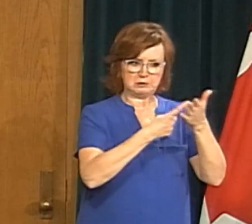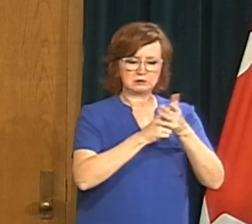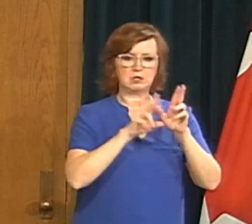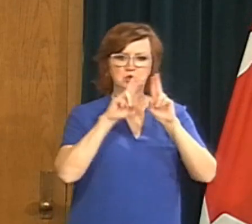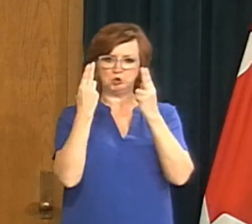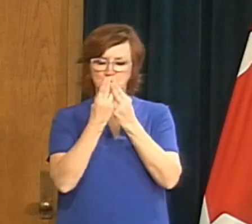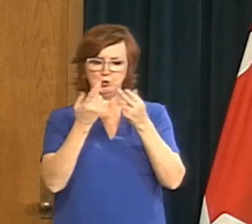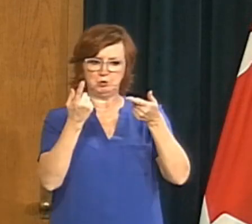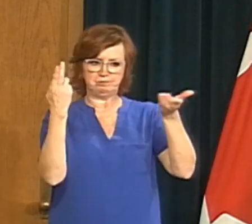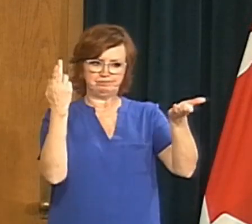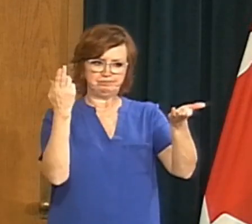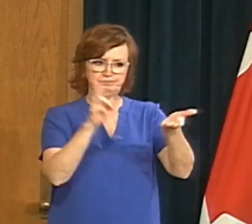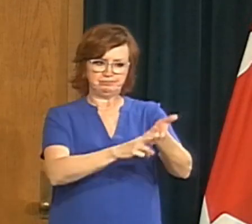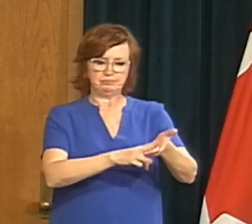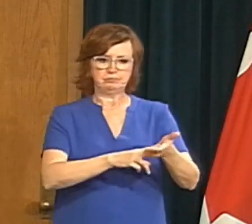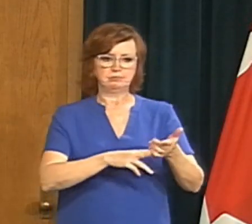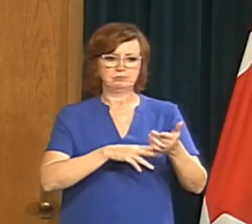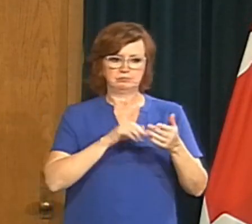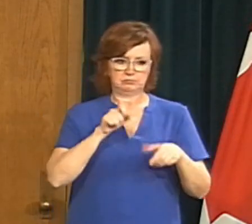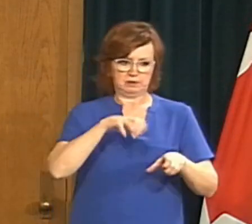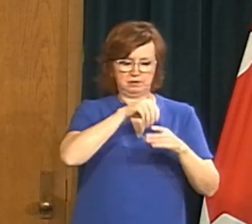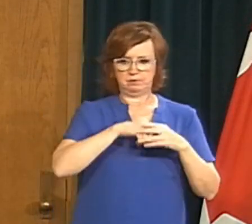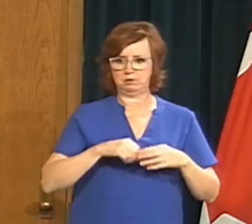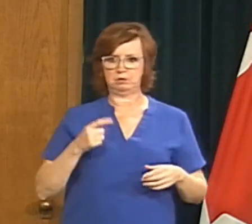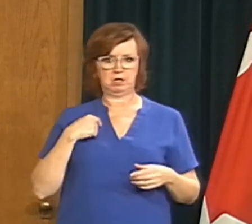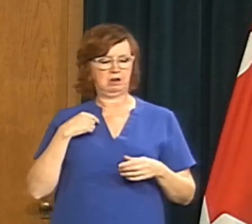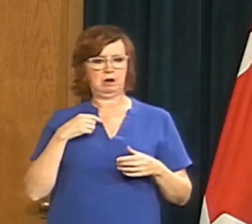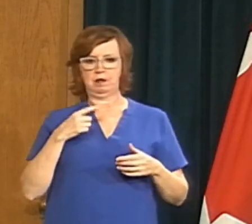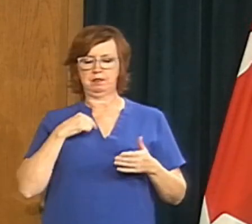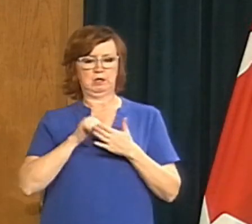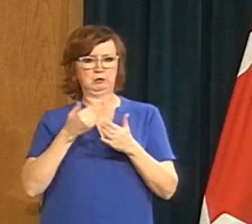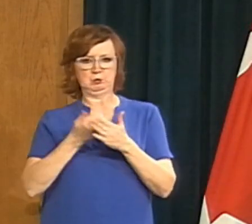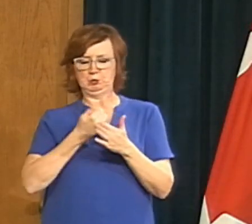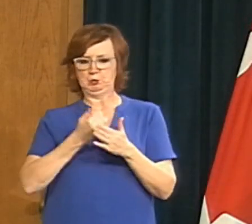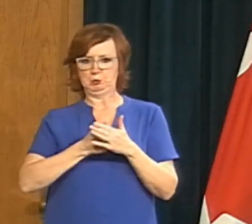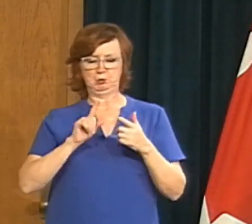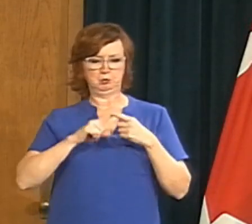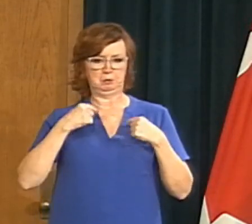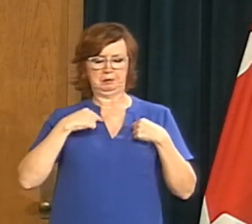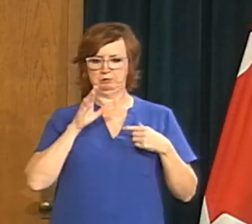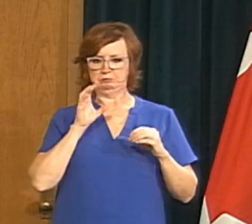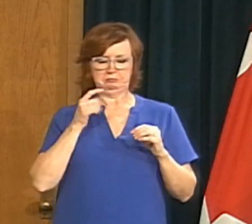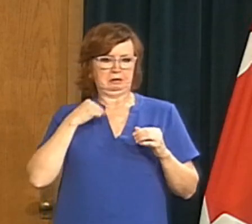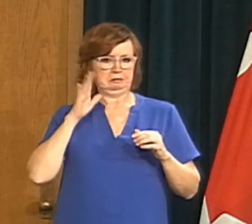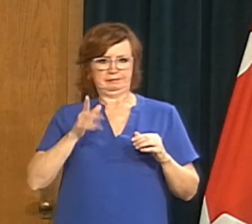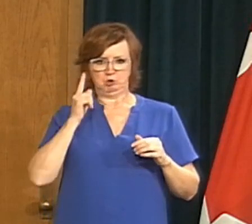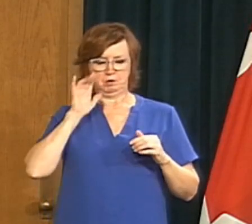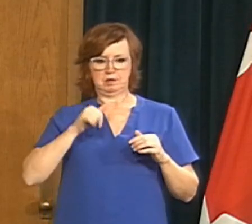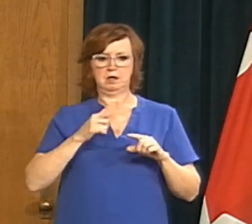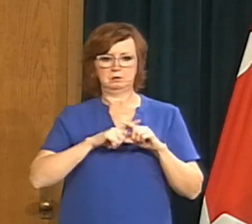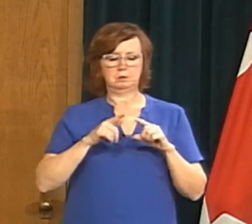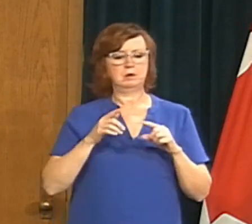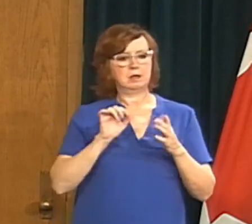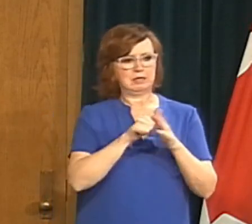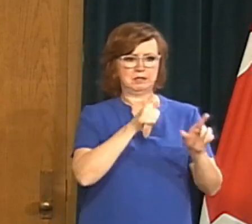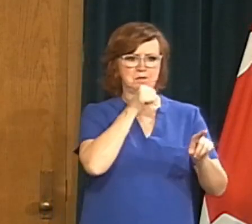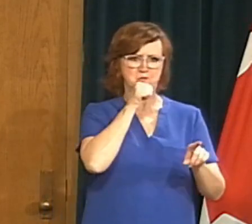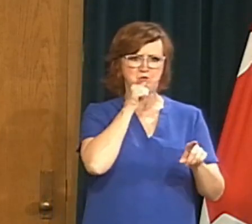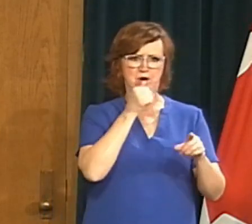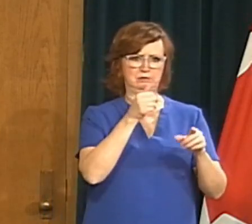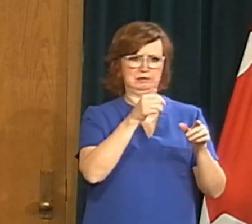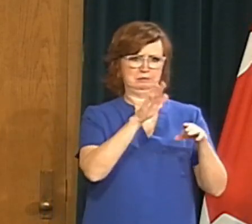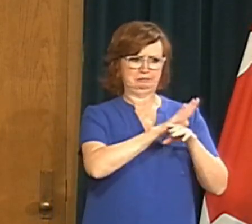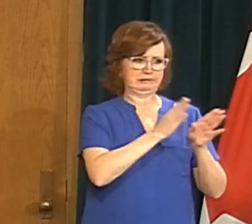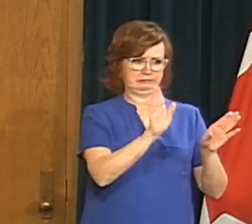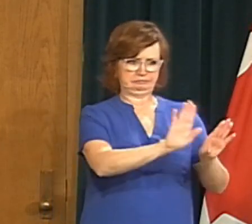is before the courts anywhere, or there's any way for a council to intervene in what is a private sector labor dispute. So I'm